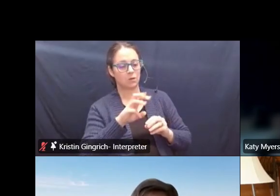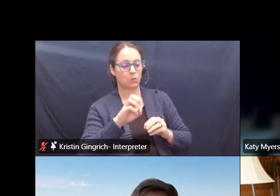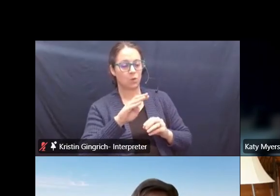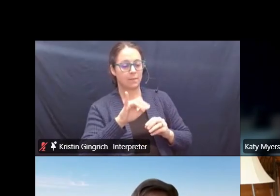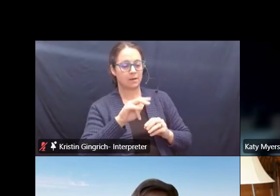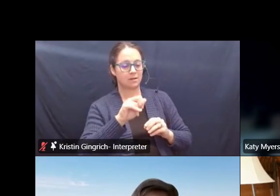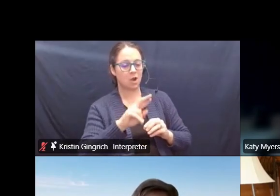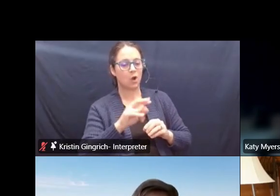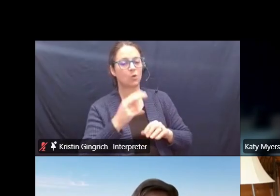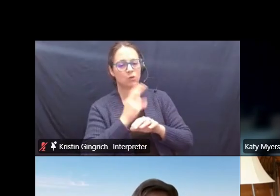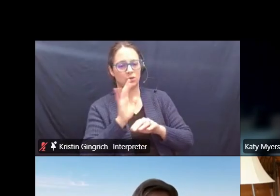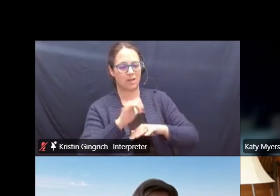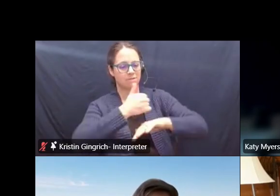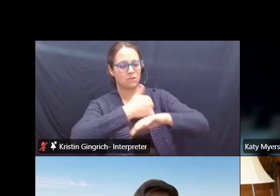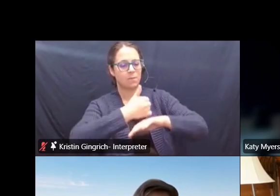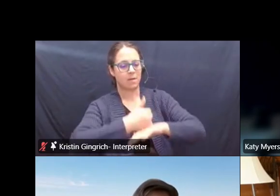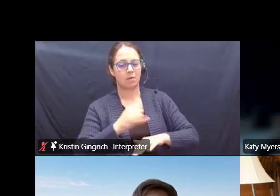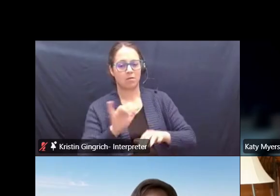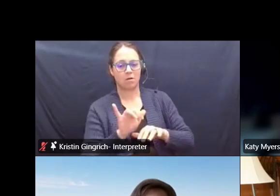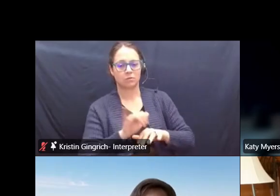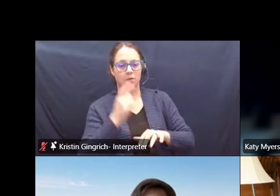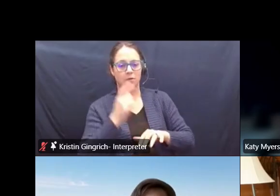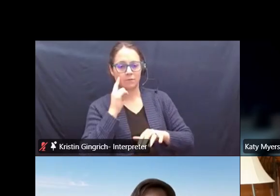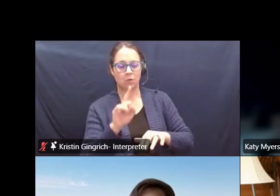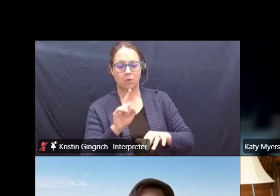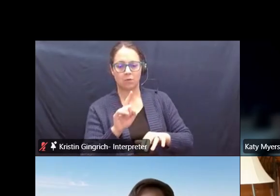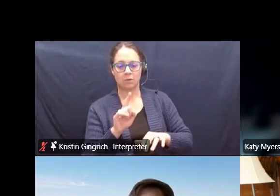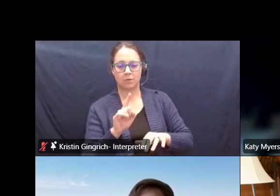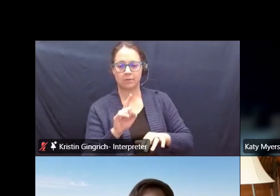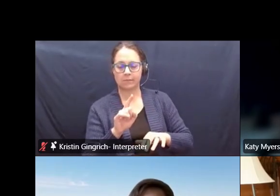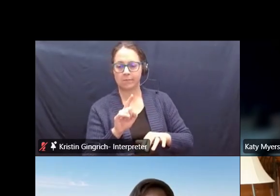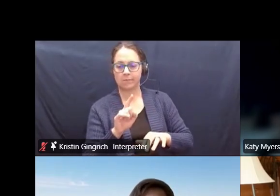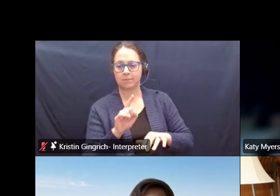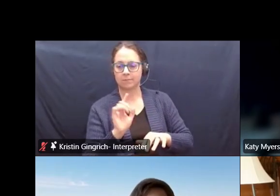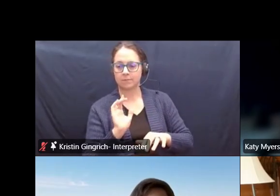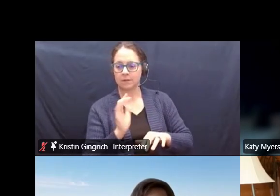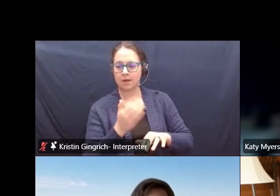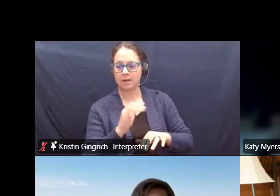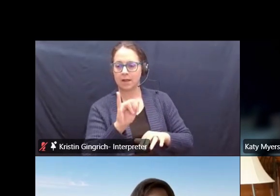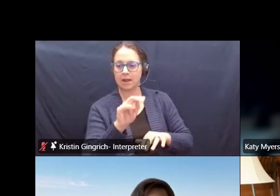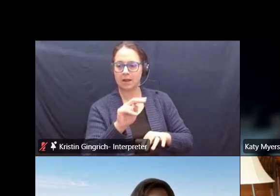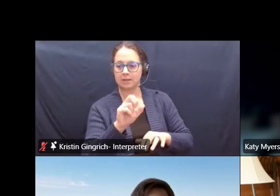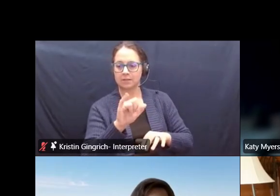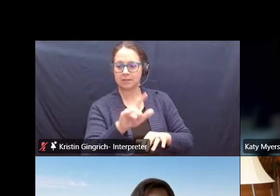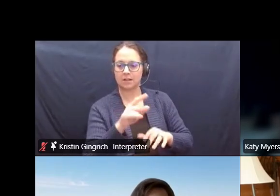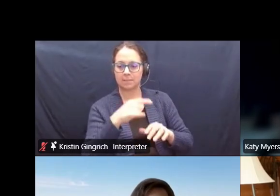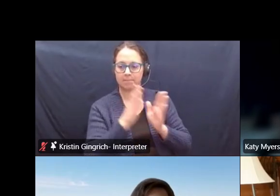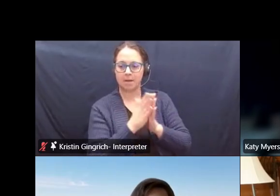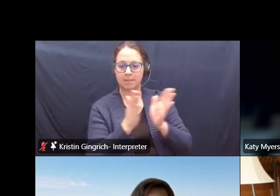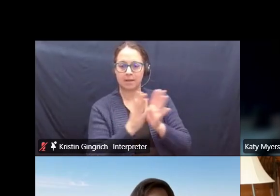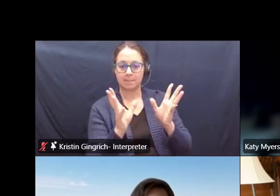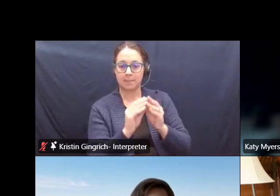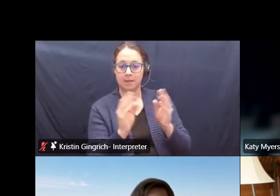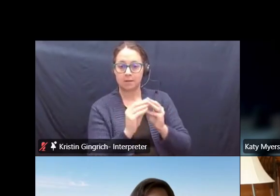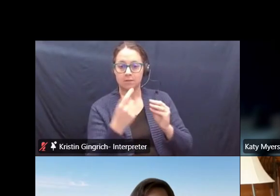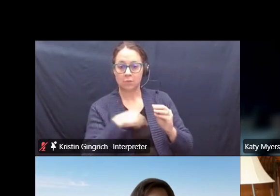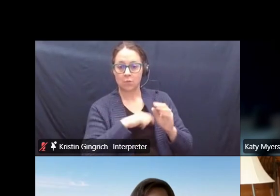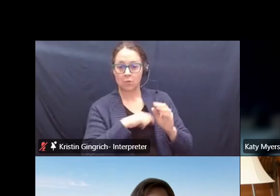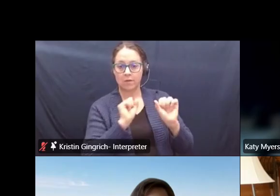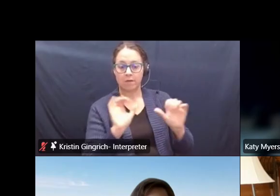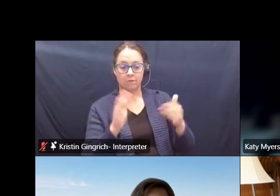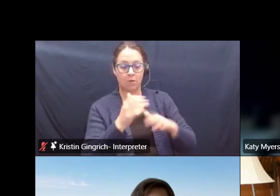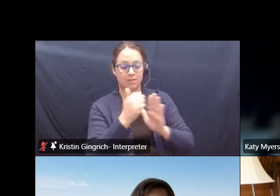that format as well for our INSOAP public meetings, is so that we can focus the agenda